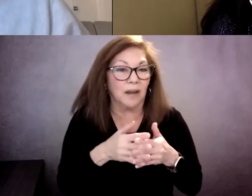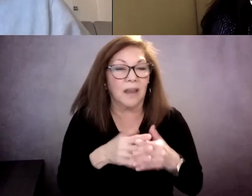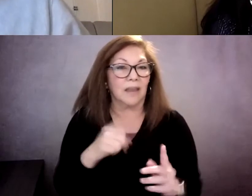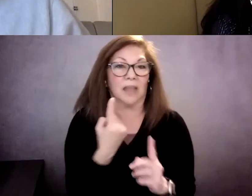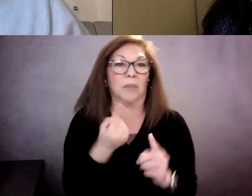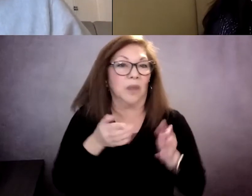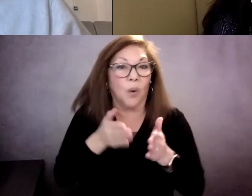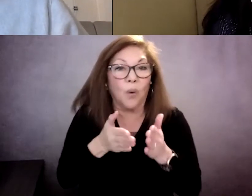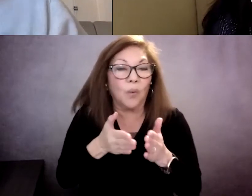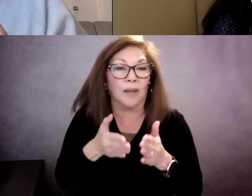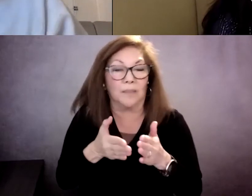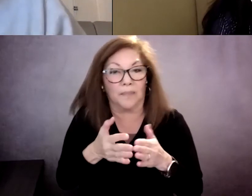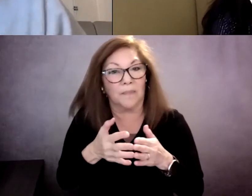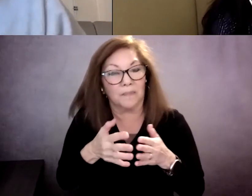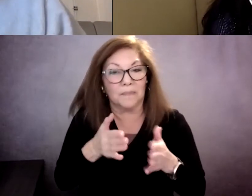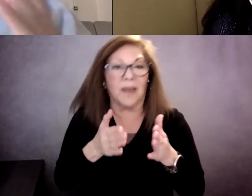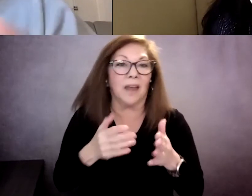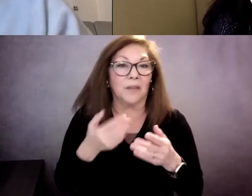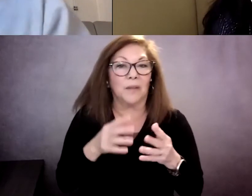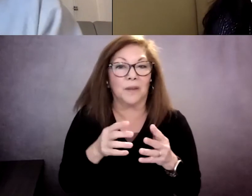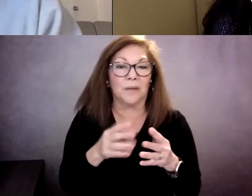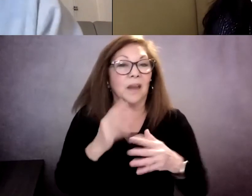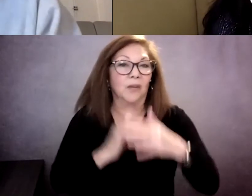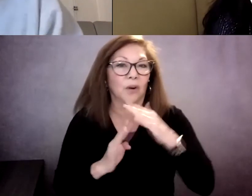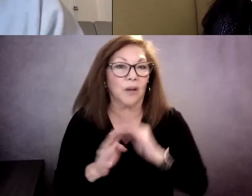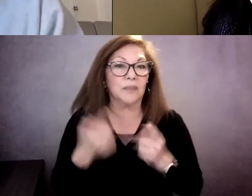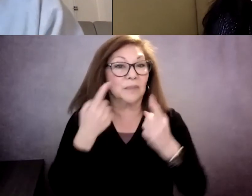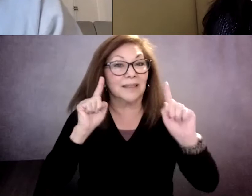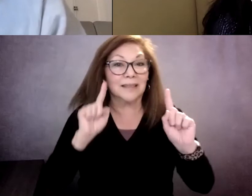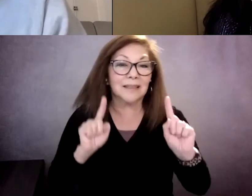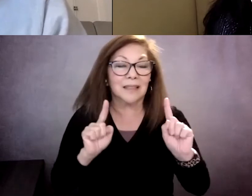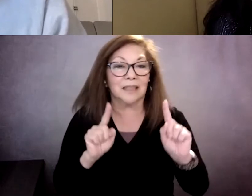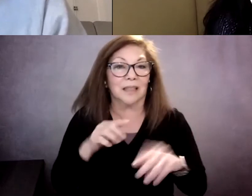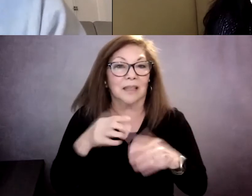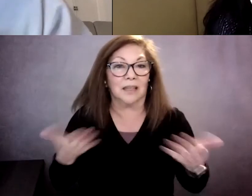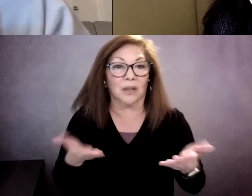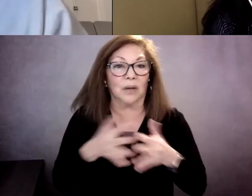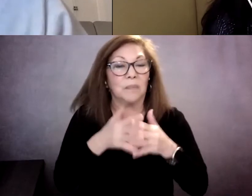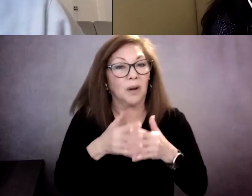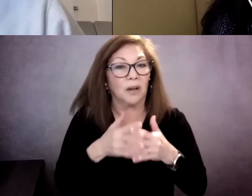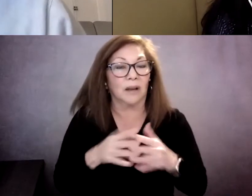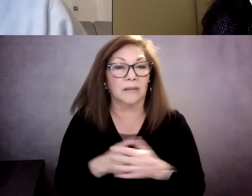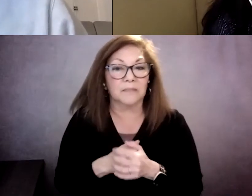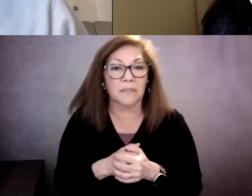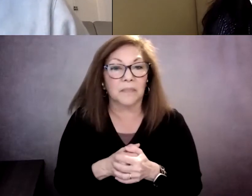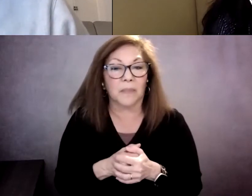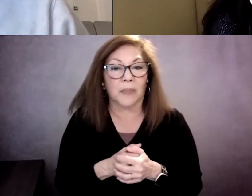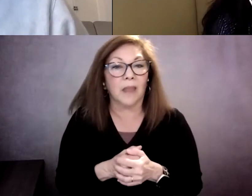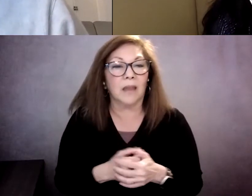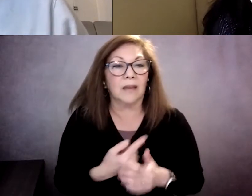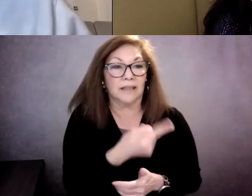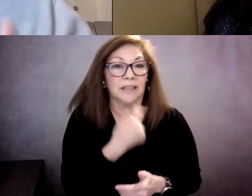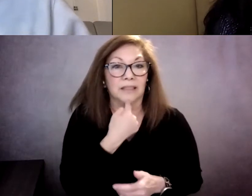path forward for American or immigrants to succeed in America, excuse me. She said that, for